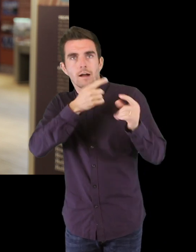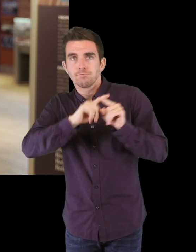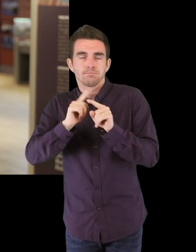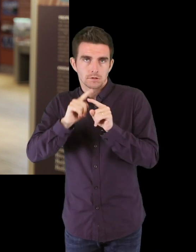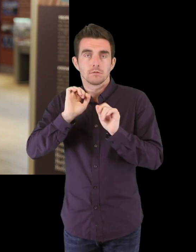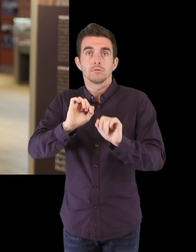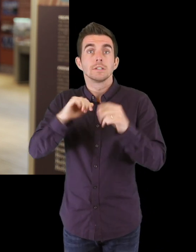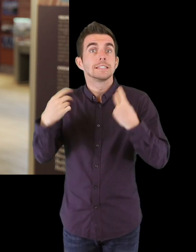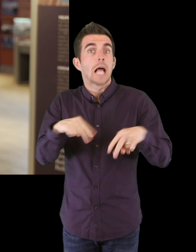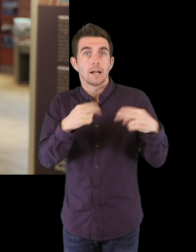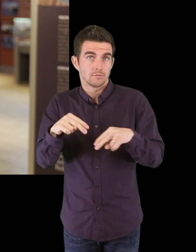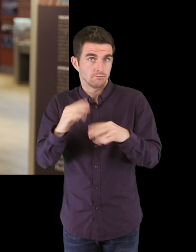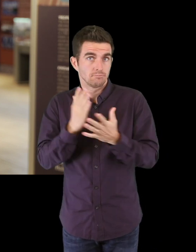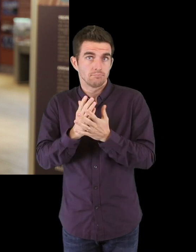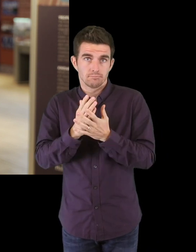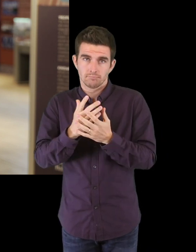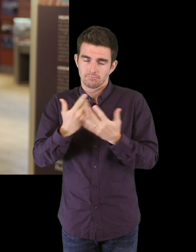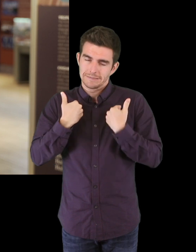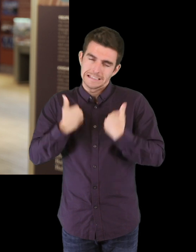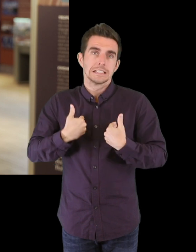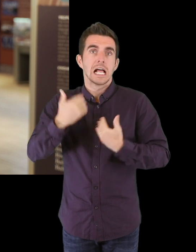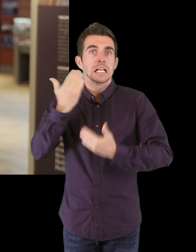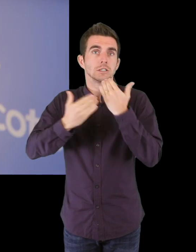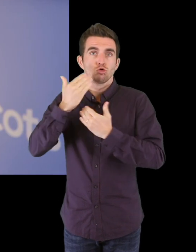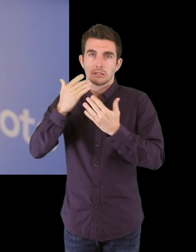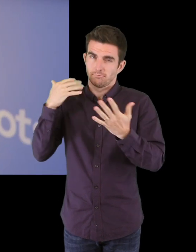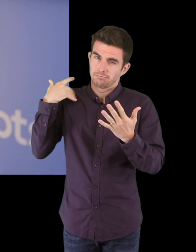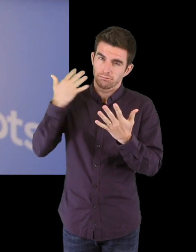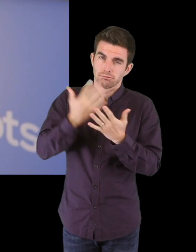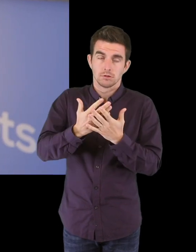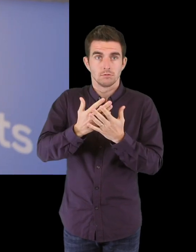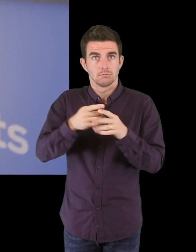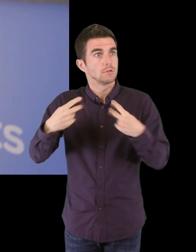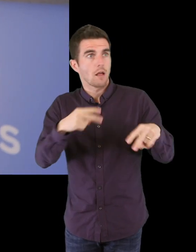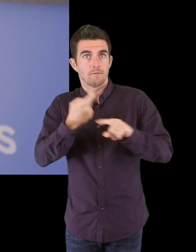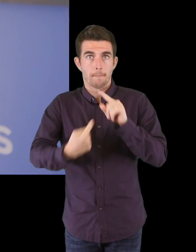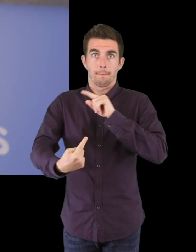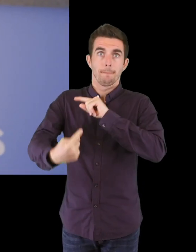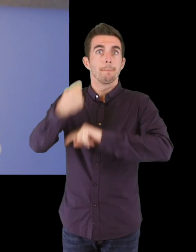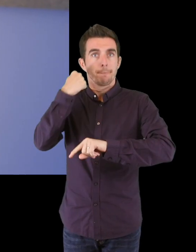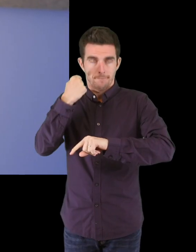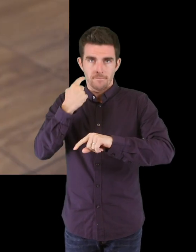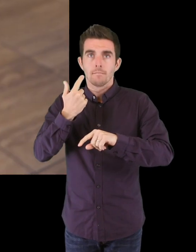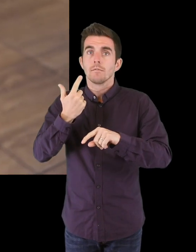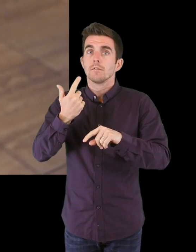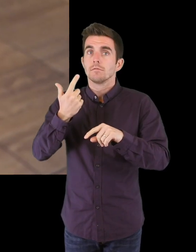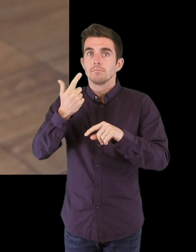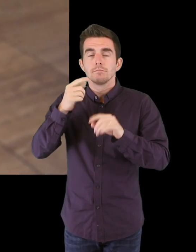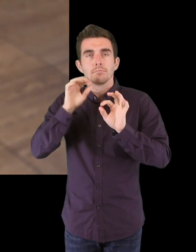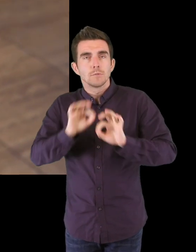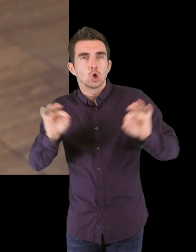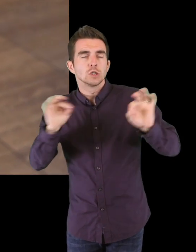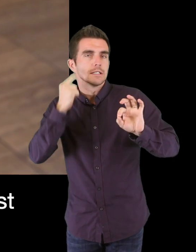of both forms of dancing have a rich historical basis. We also deliver historical talks on the origins of the